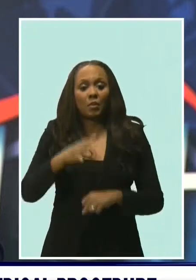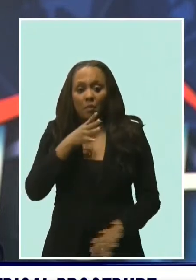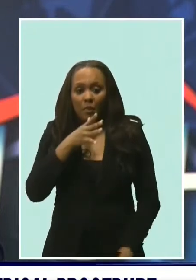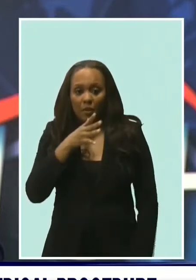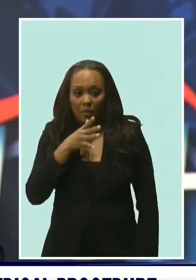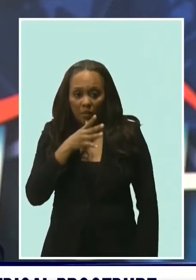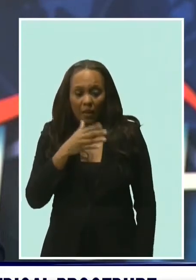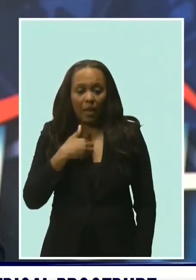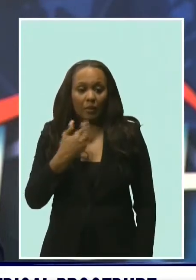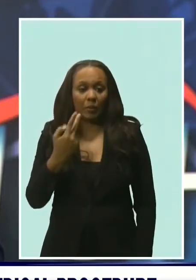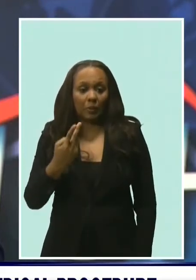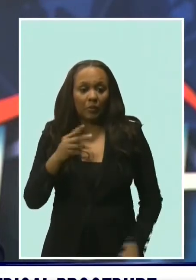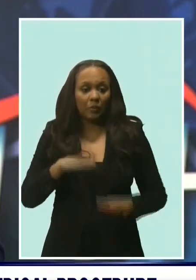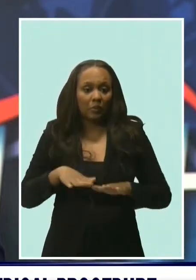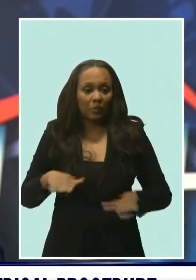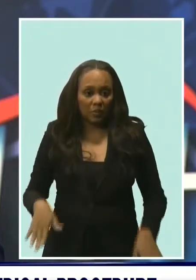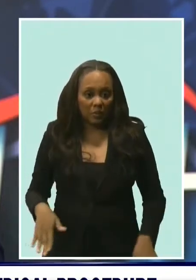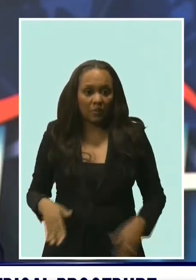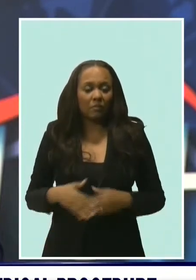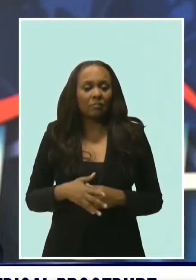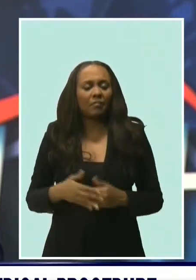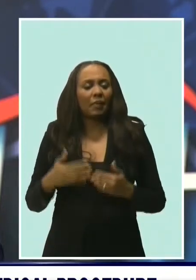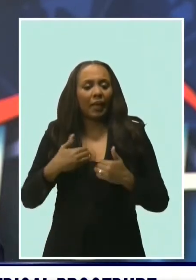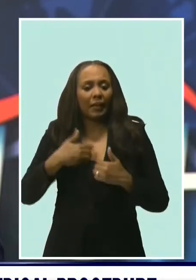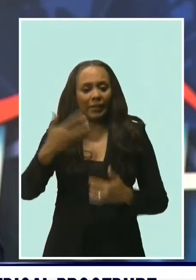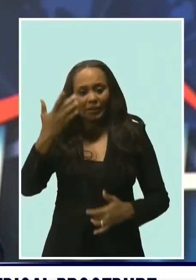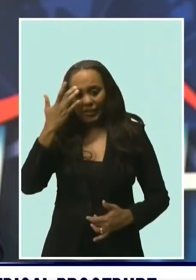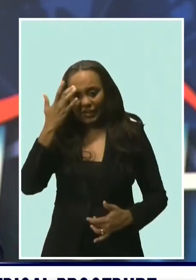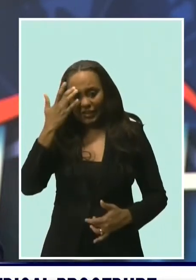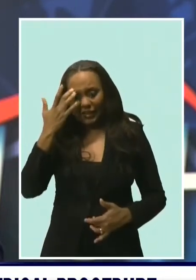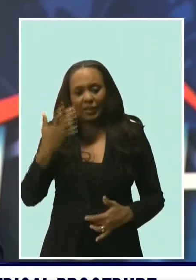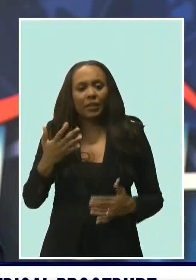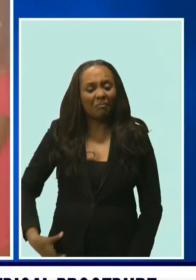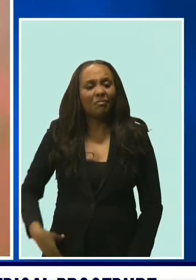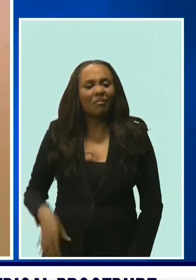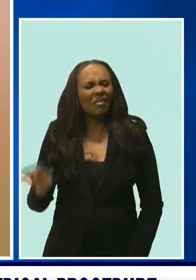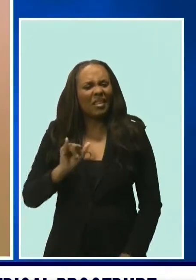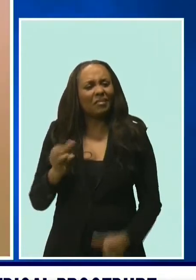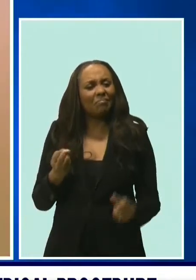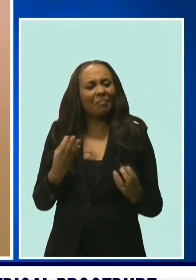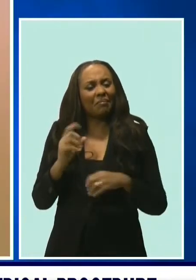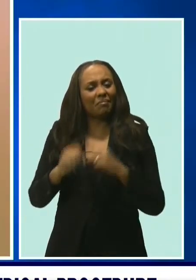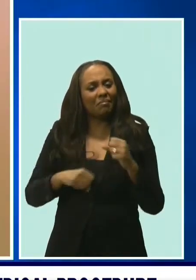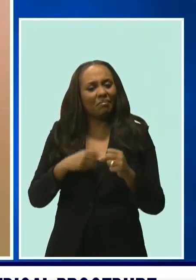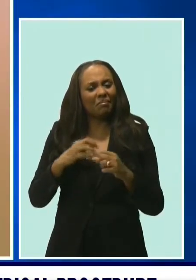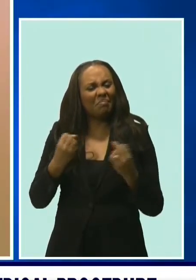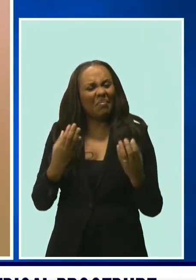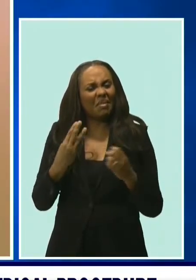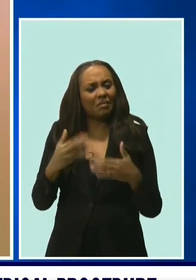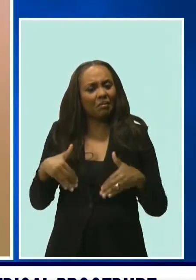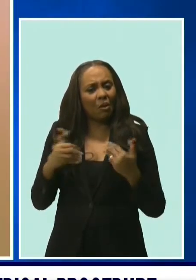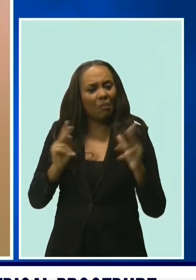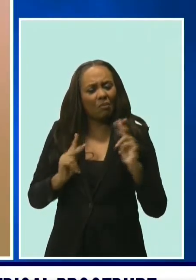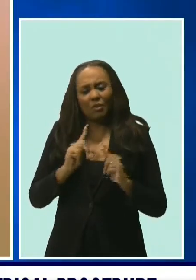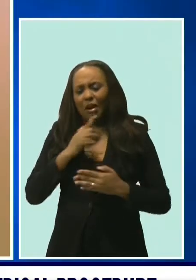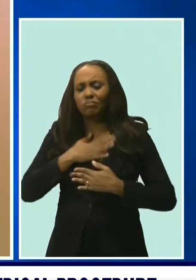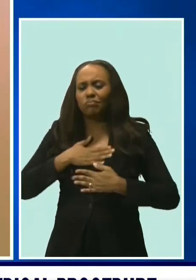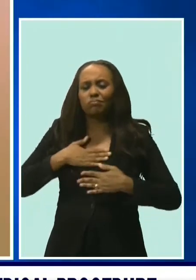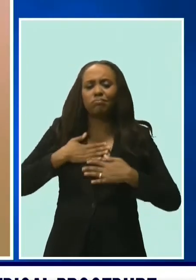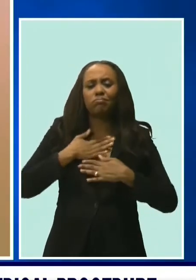a policy before you go on scenes, or if it's an active scene, if it's a scene that the police have not arrived there as yet. And these are things